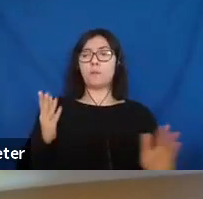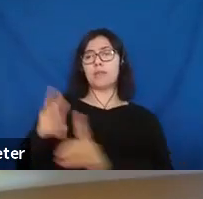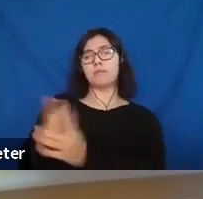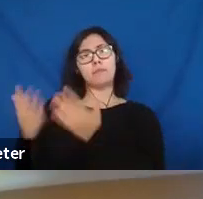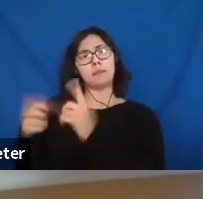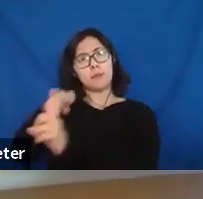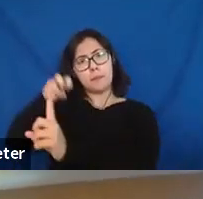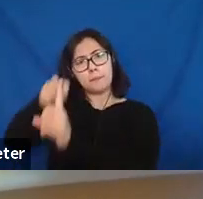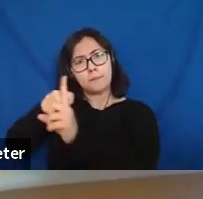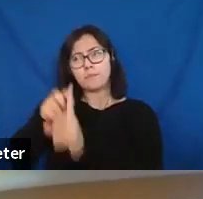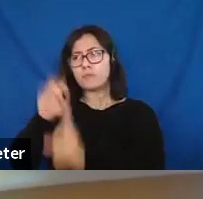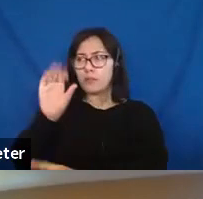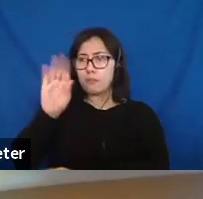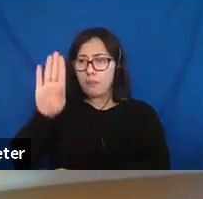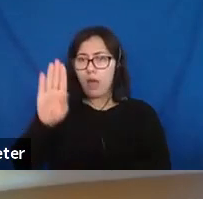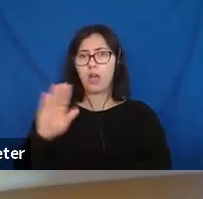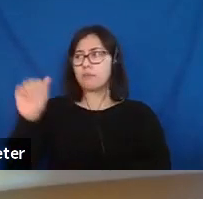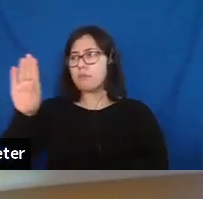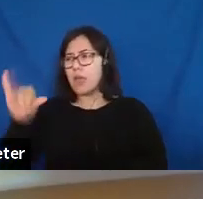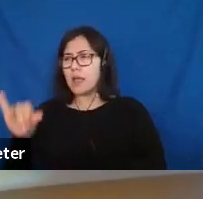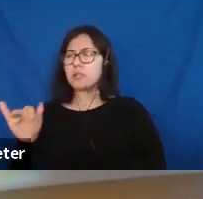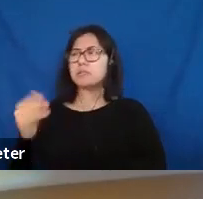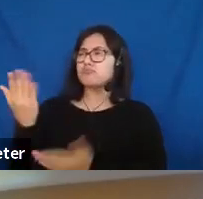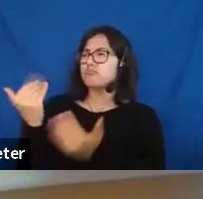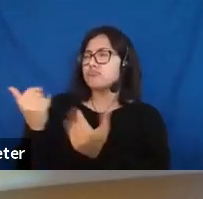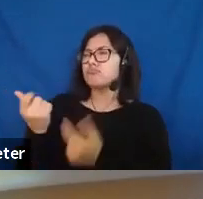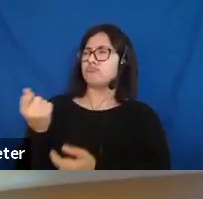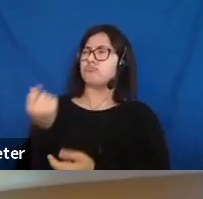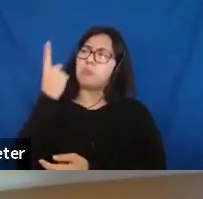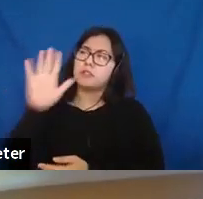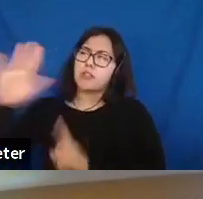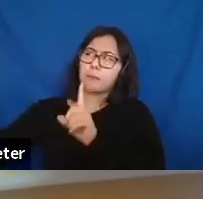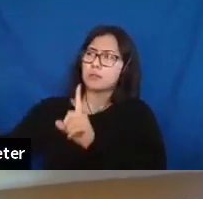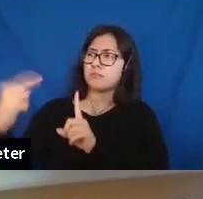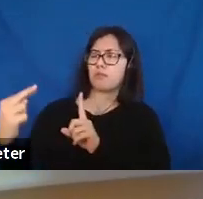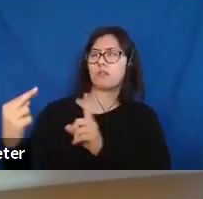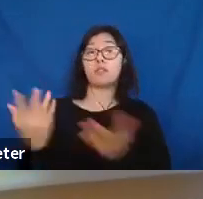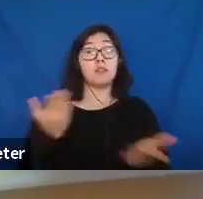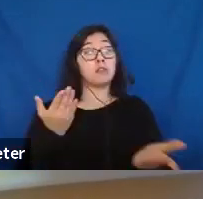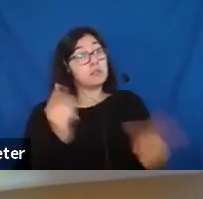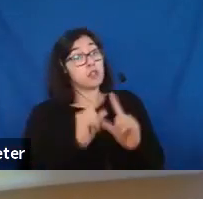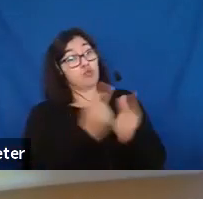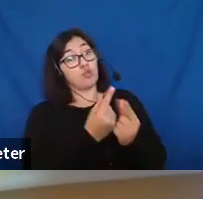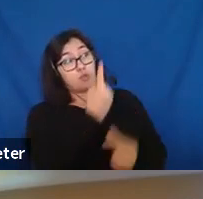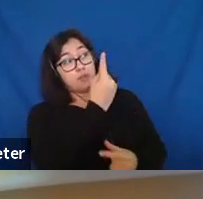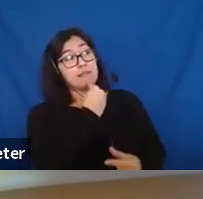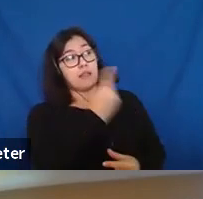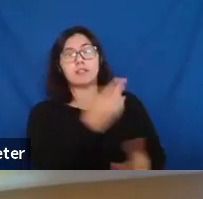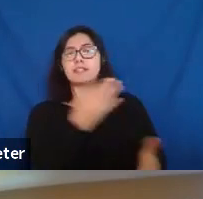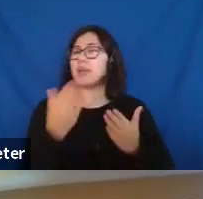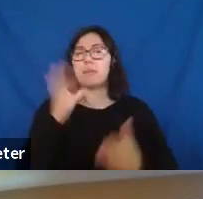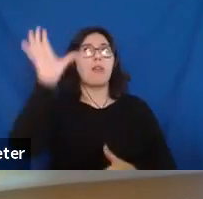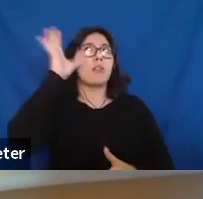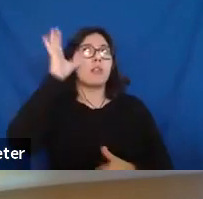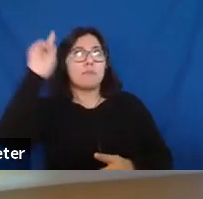to Bob and Amy and sort of understand their perspective more, as the first group said, because maybe you're not hearing it right, or maybe